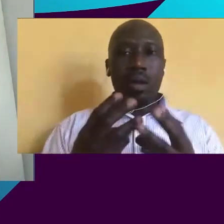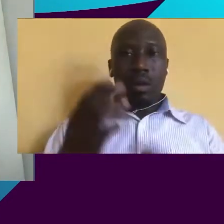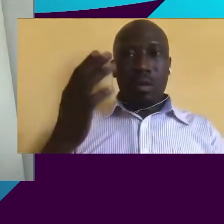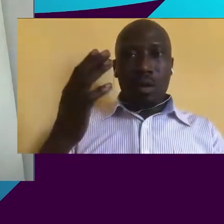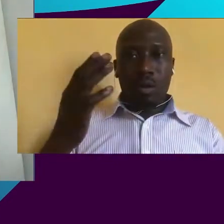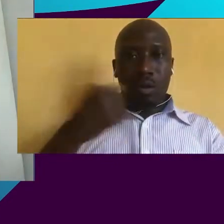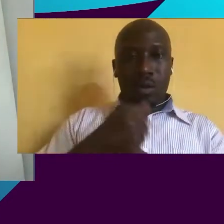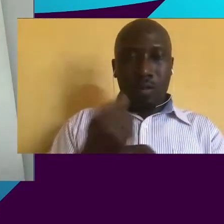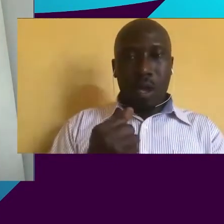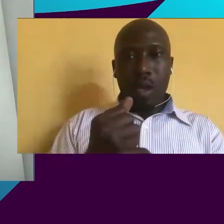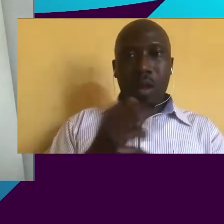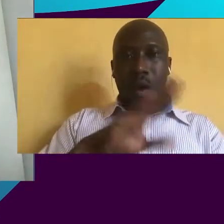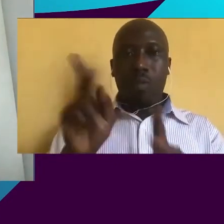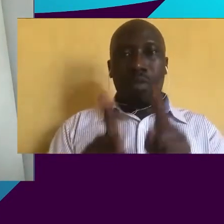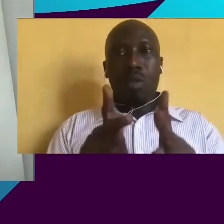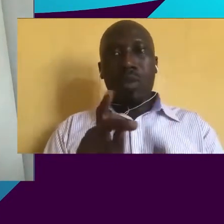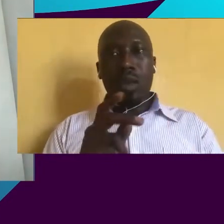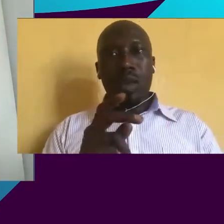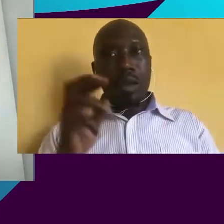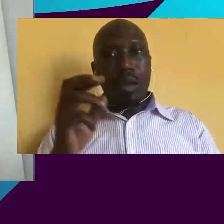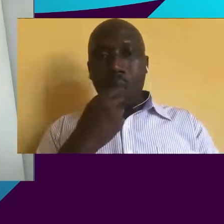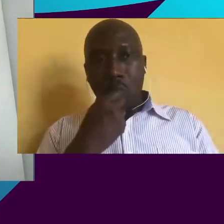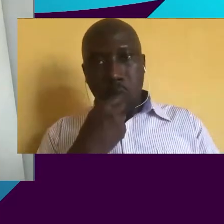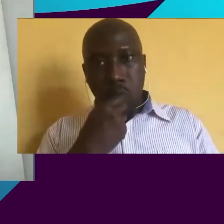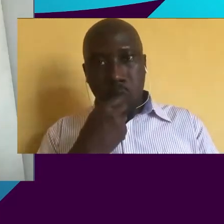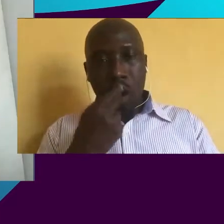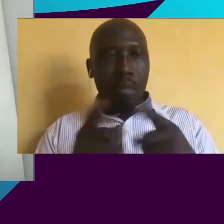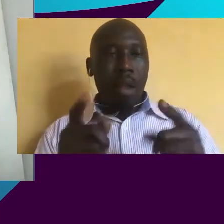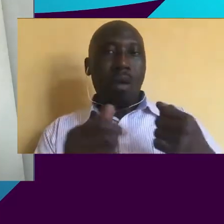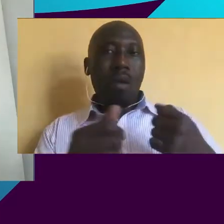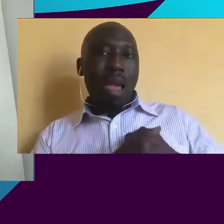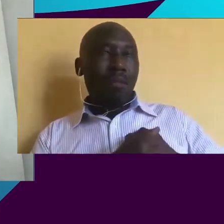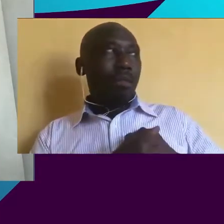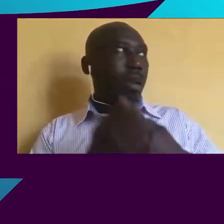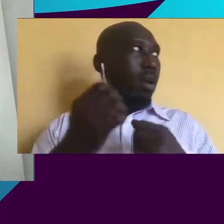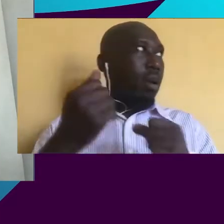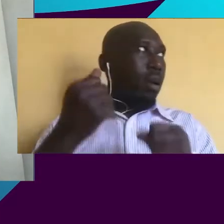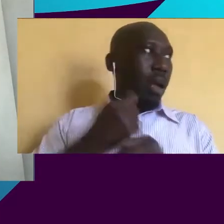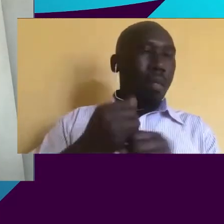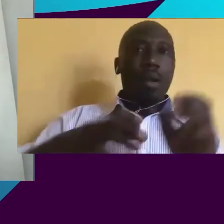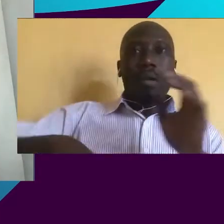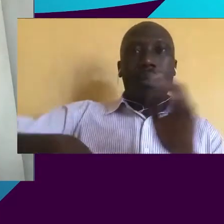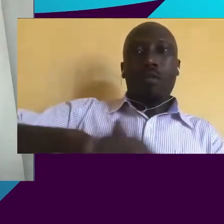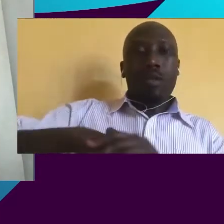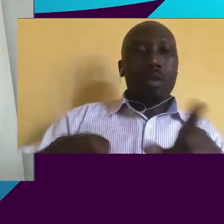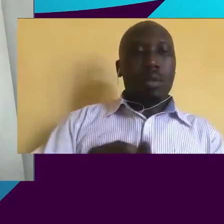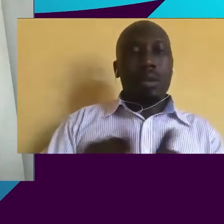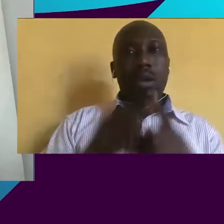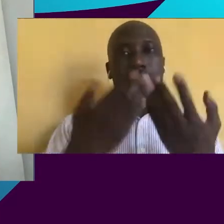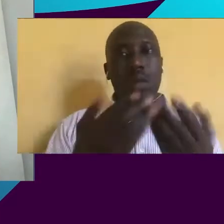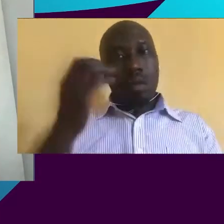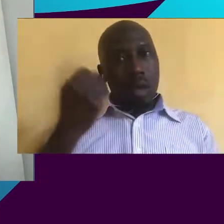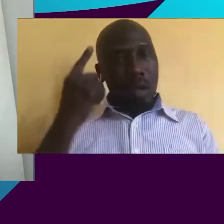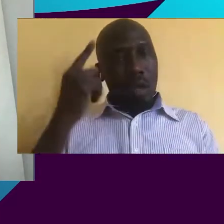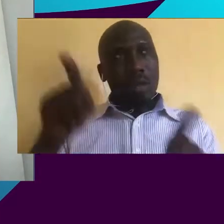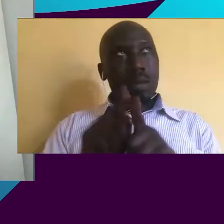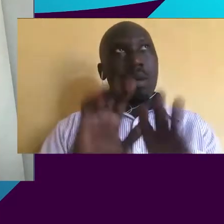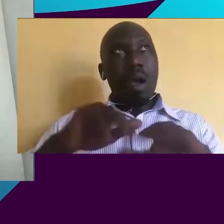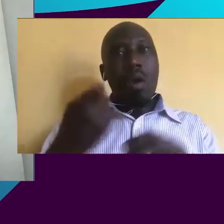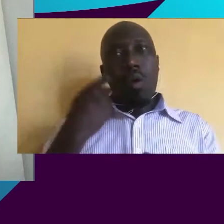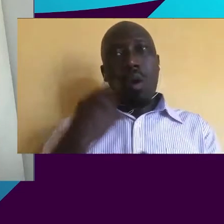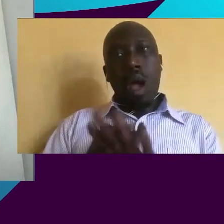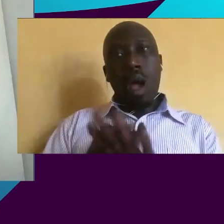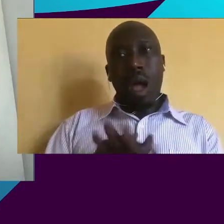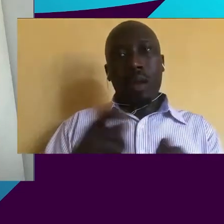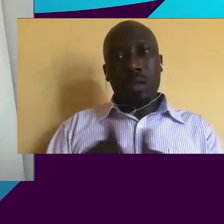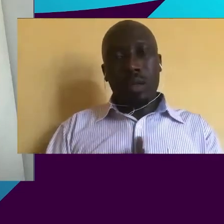referees. But a lot of these girls play football. So for them to have an understanding about how difficult leadership roles in refereeing can